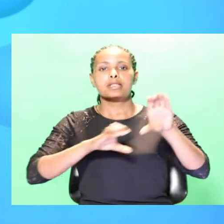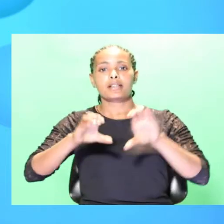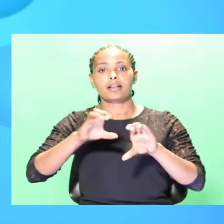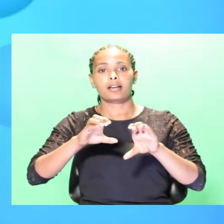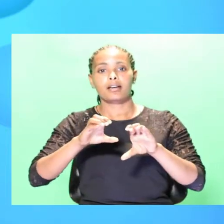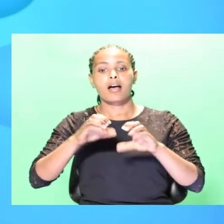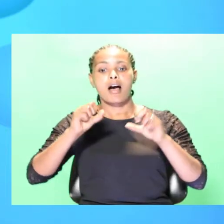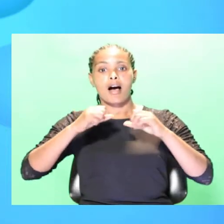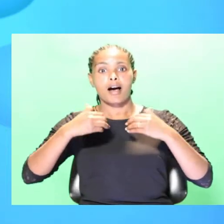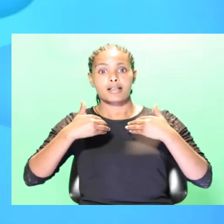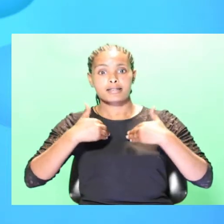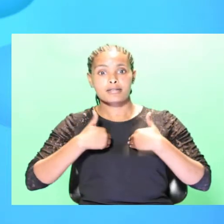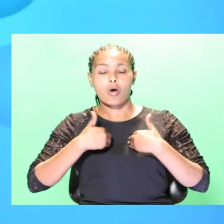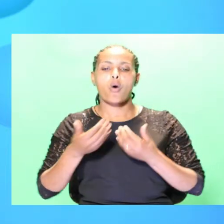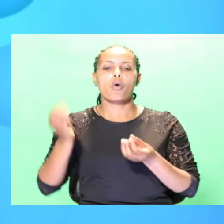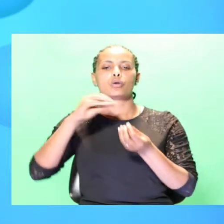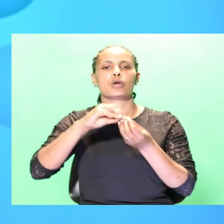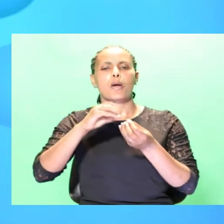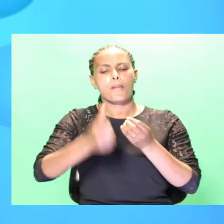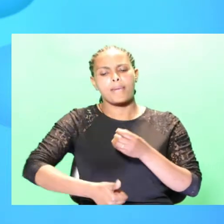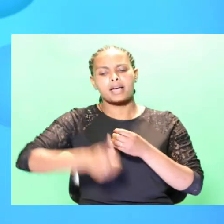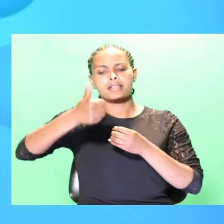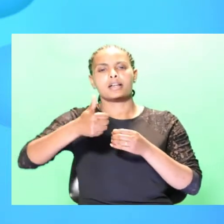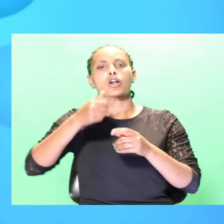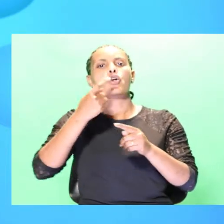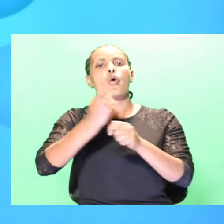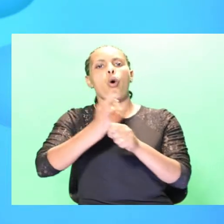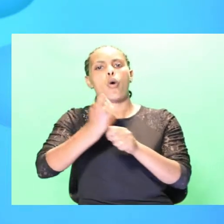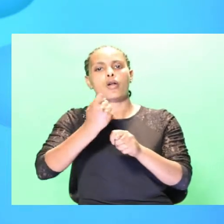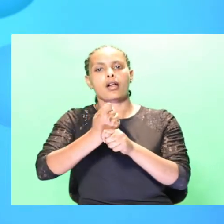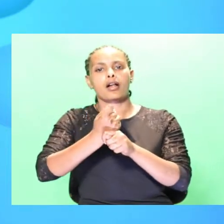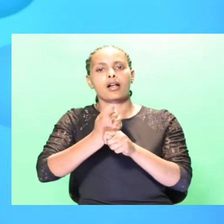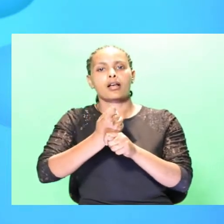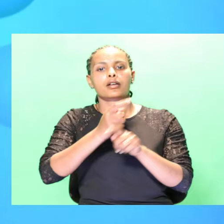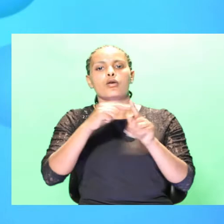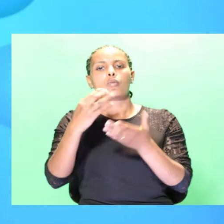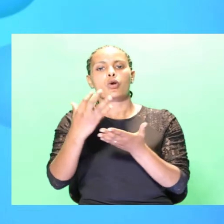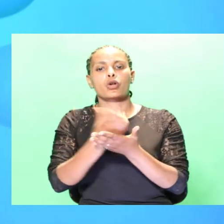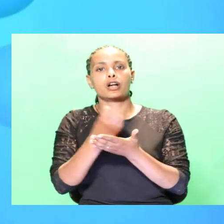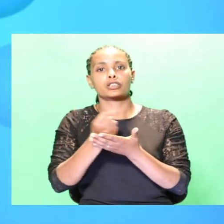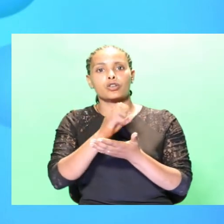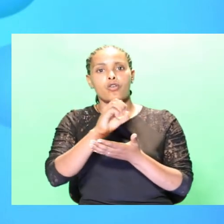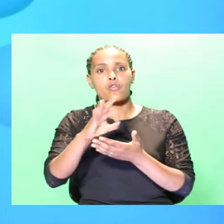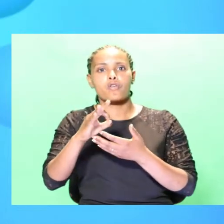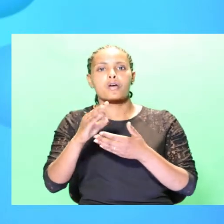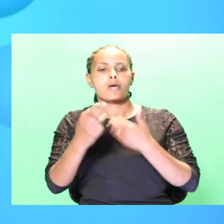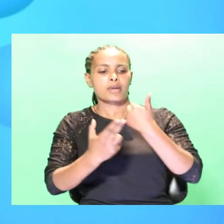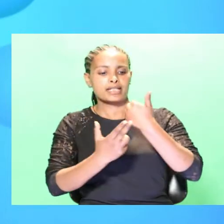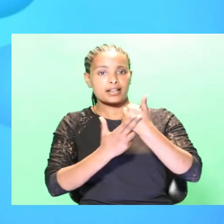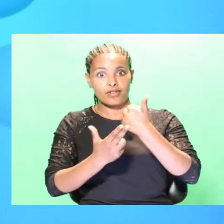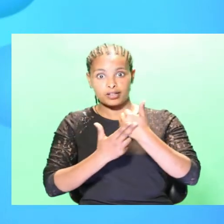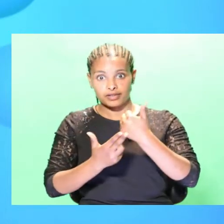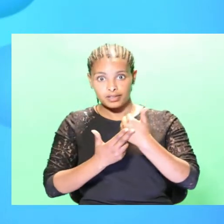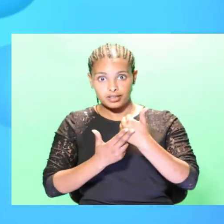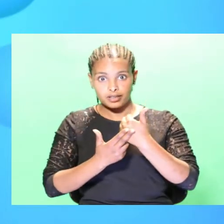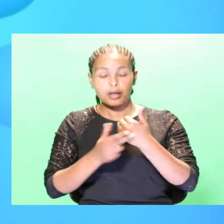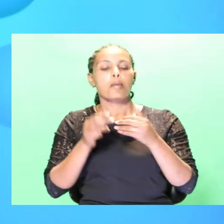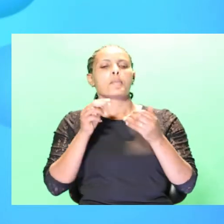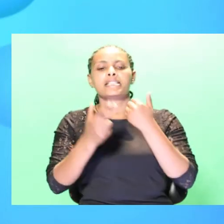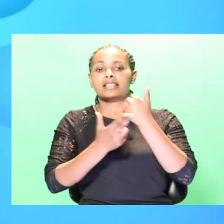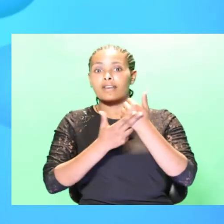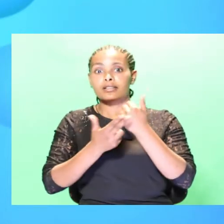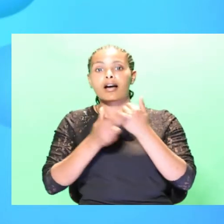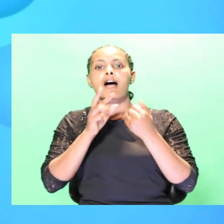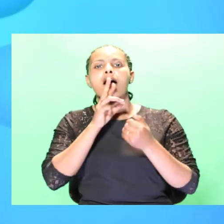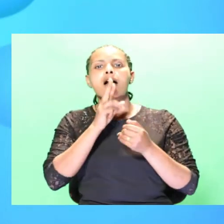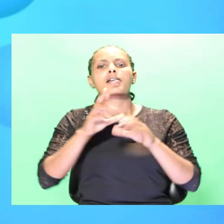Chemistry has also a major role in the production of preservatives.